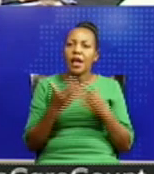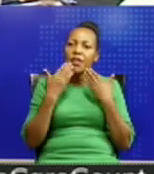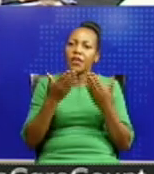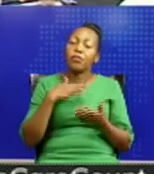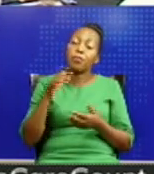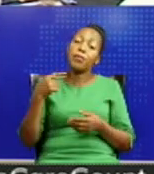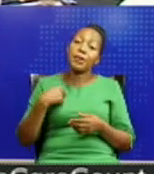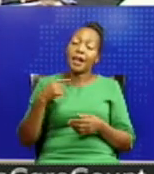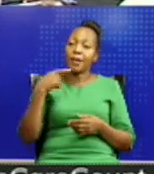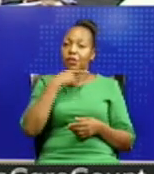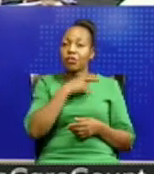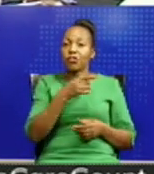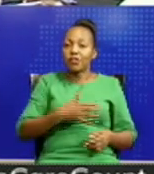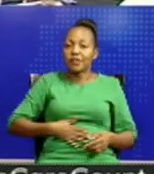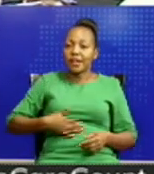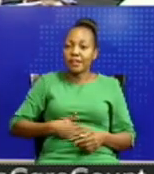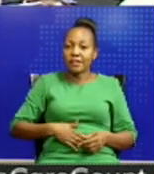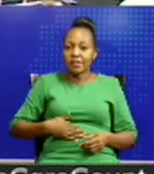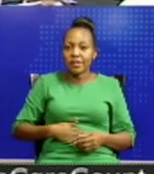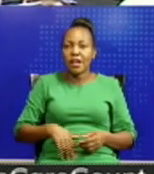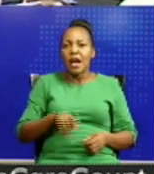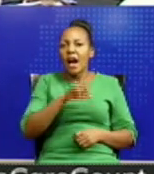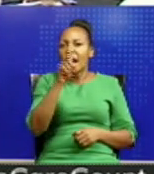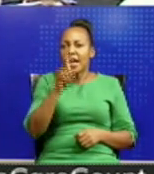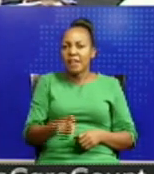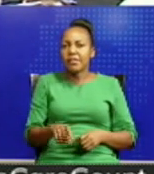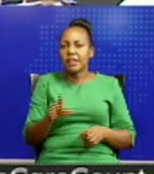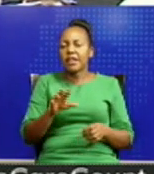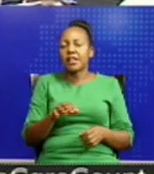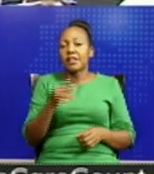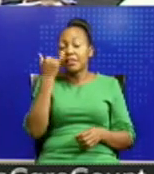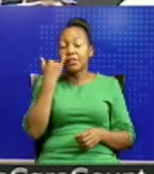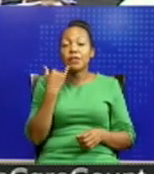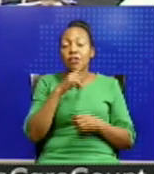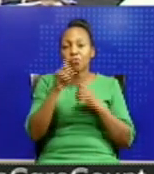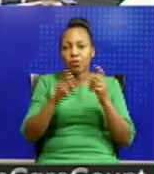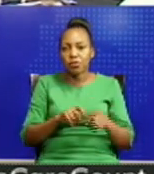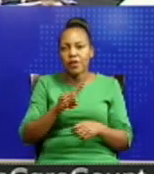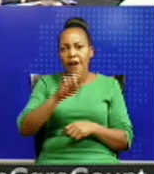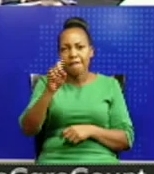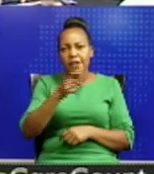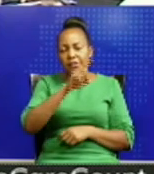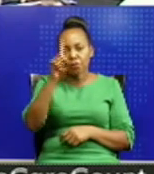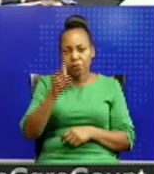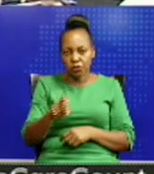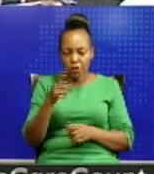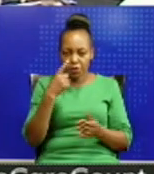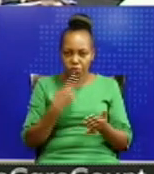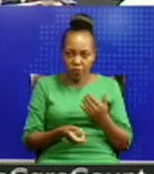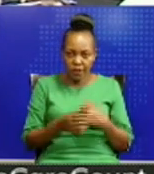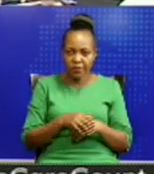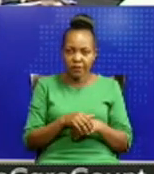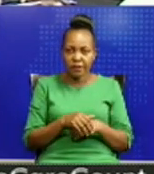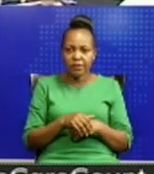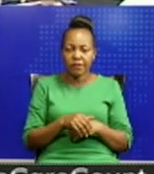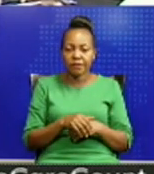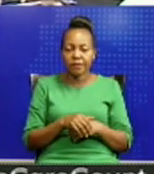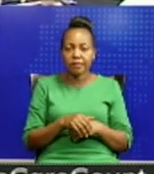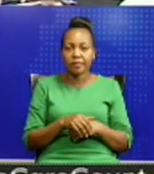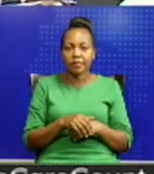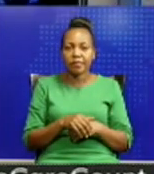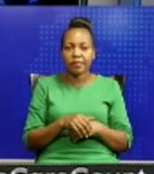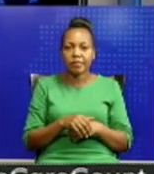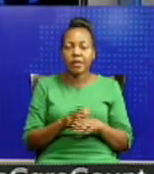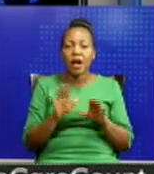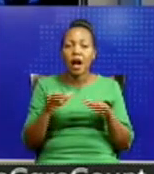social scientist. Yes. I ask critical questions. Mm. The first question I would ask for us to have an ideal care economy